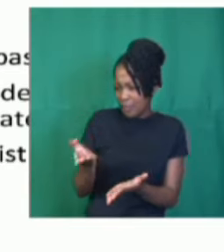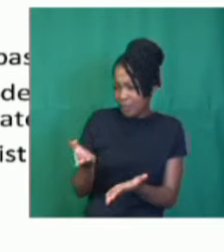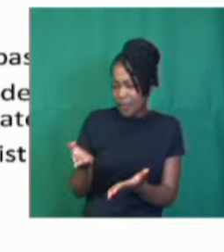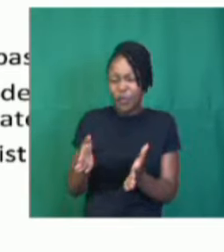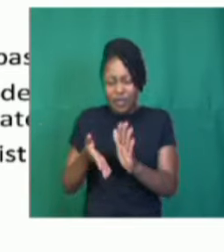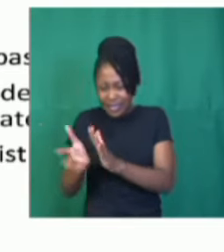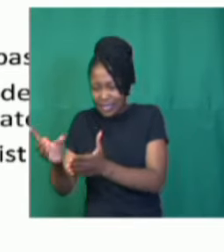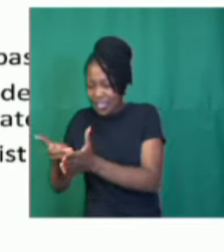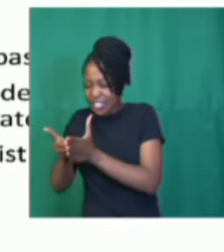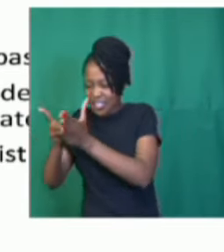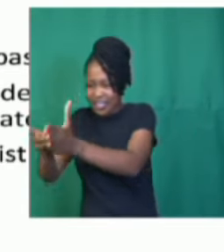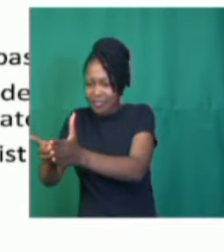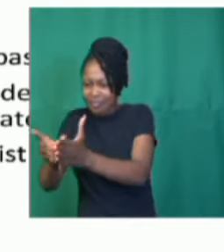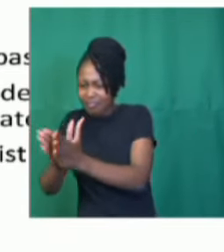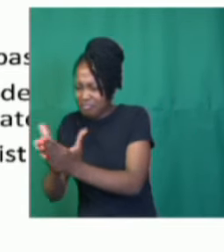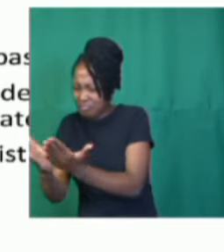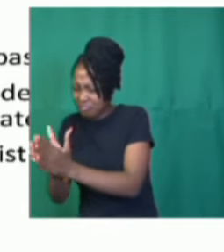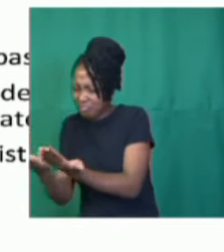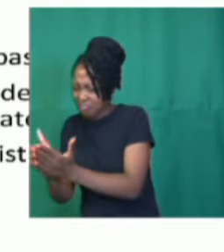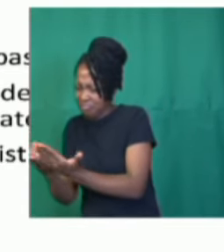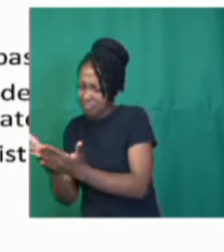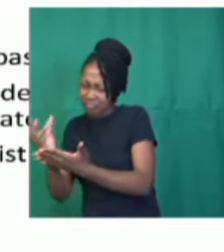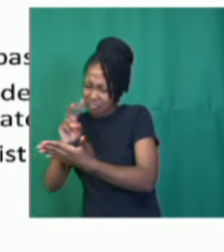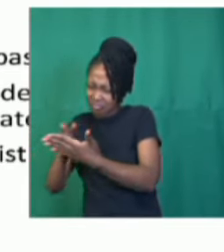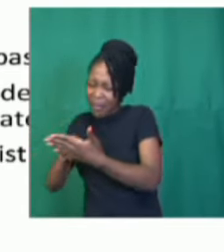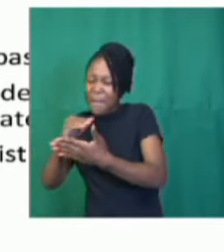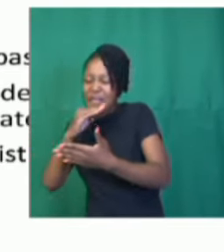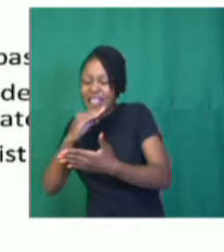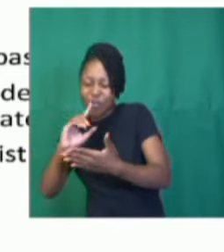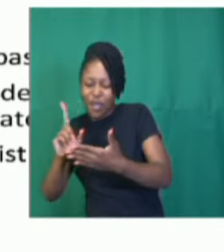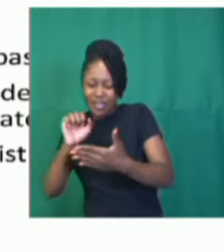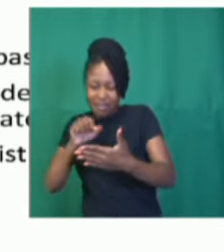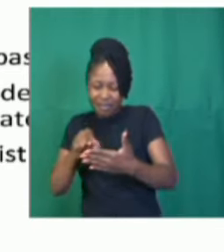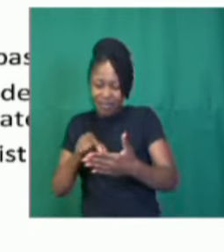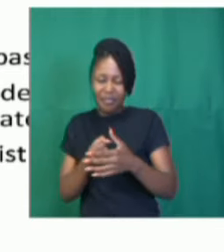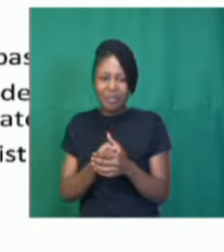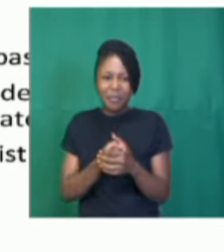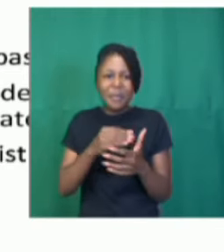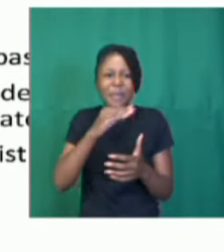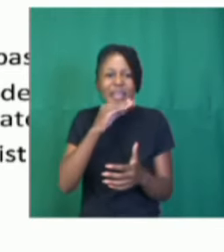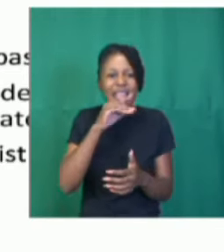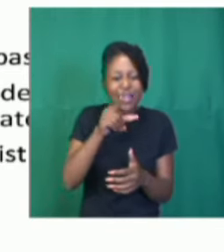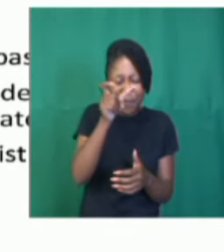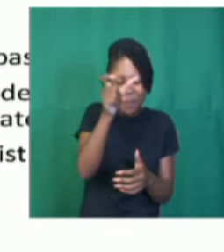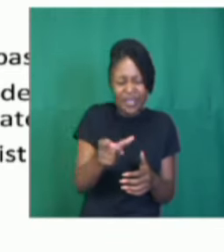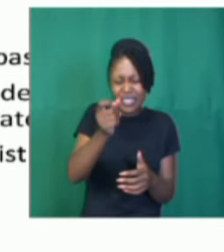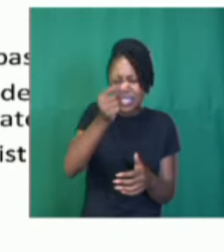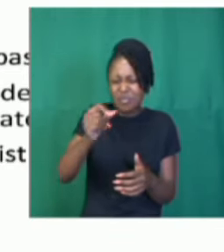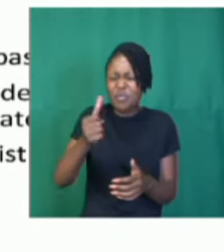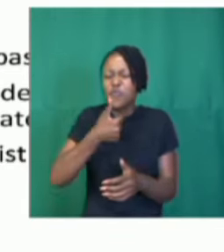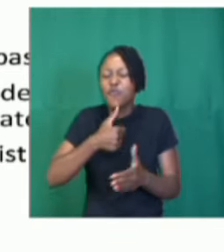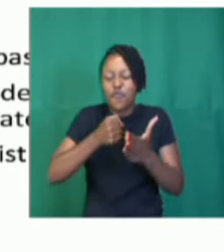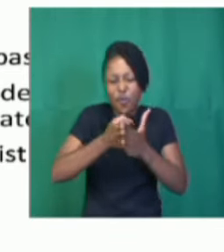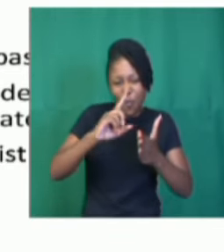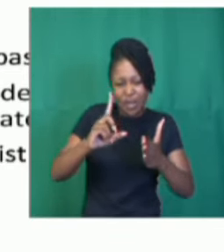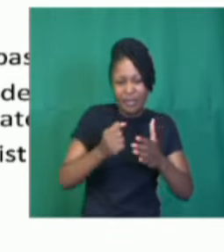and how has the writer used that word in the passage that you are reading. And also you are going to give yourself